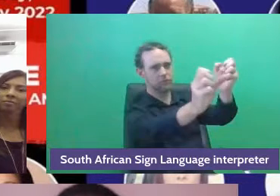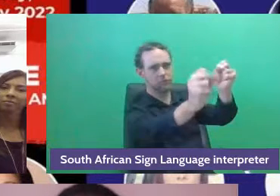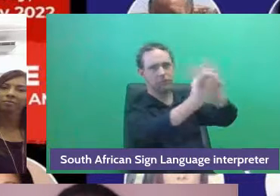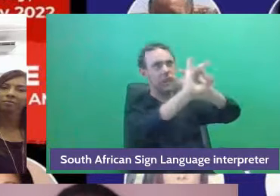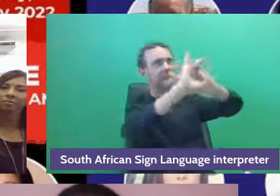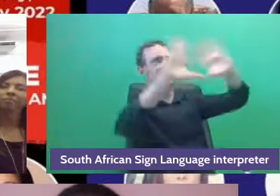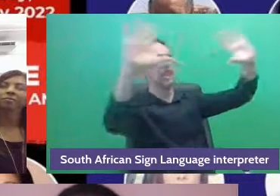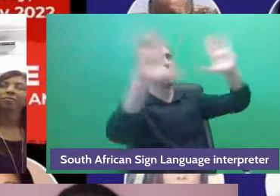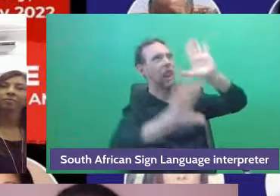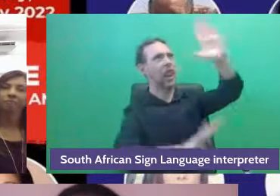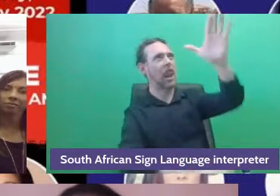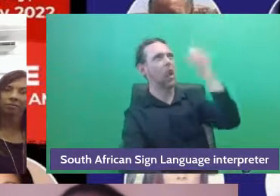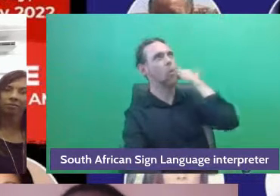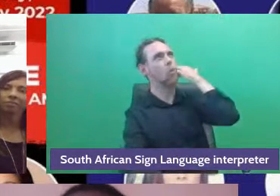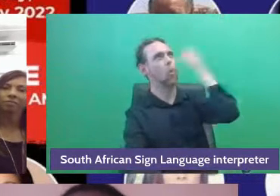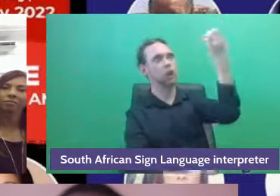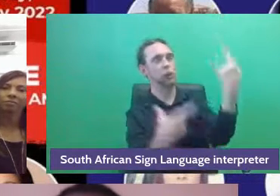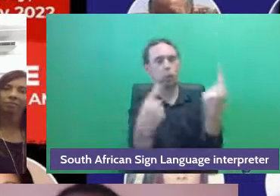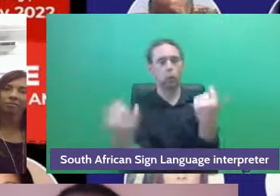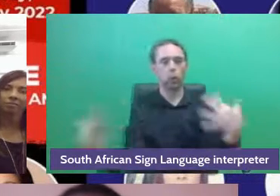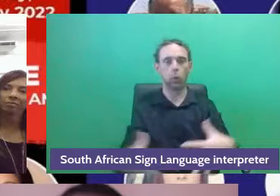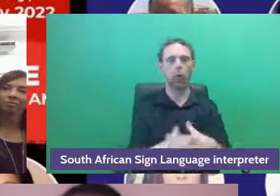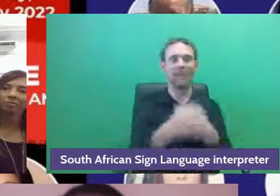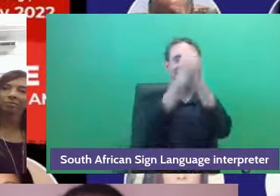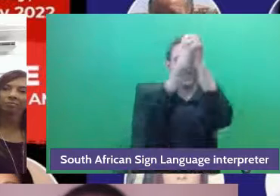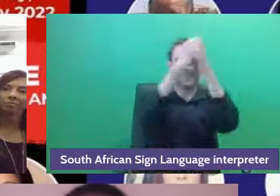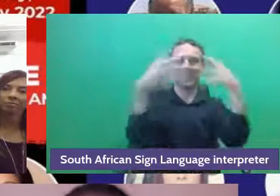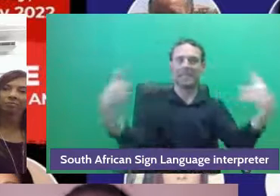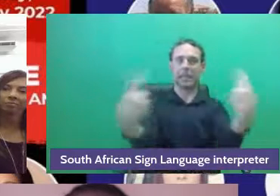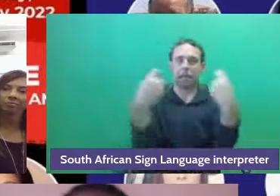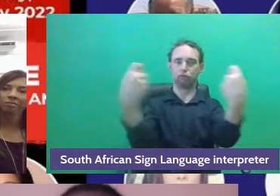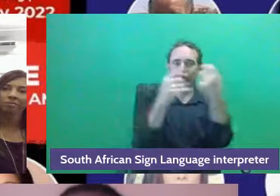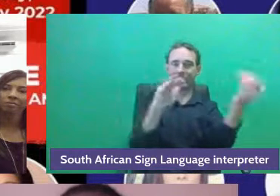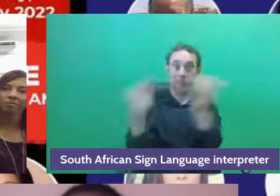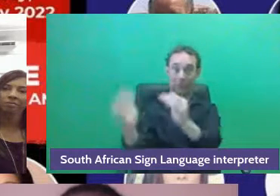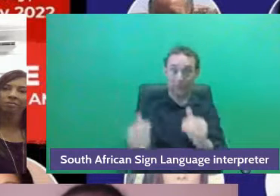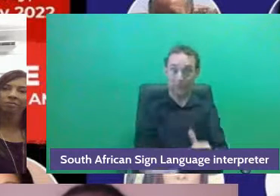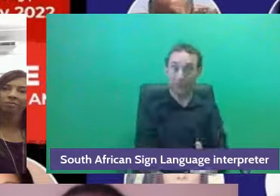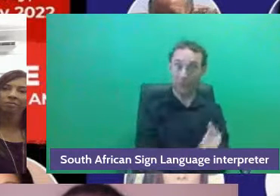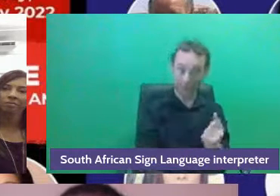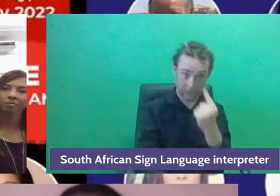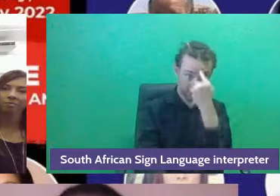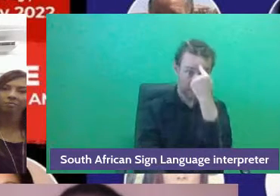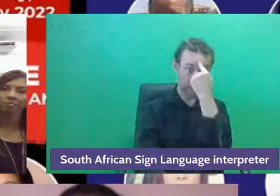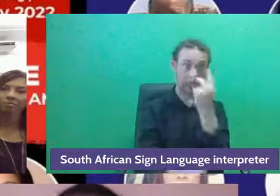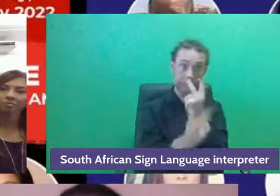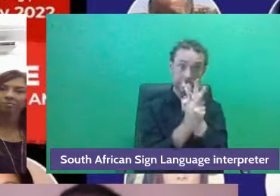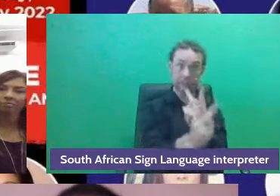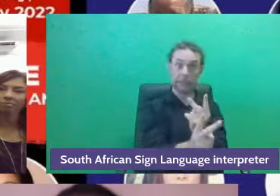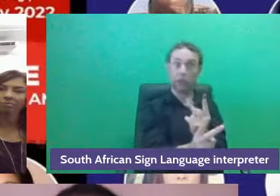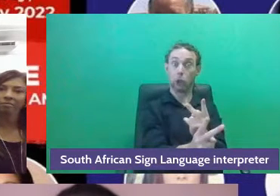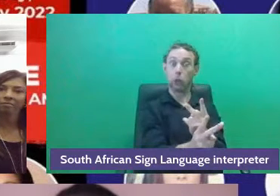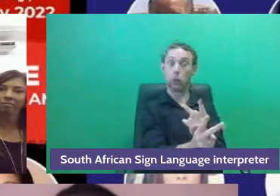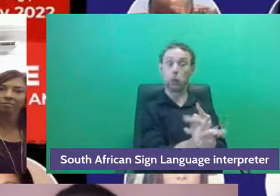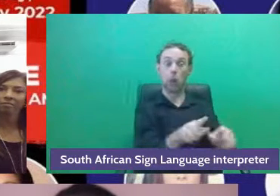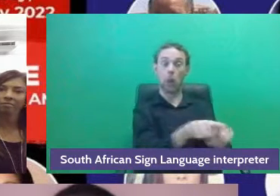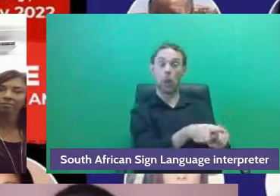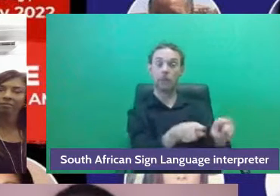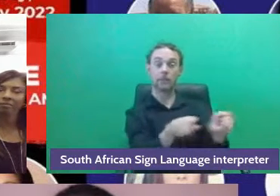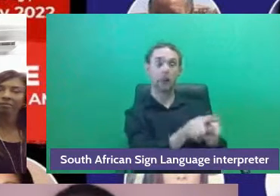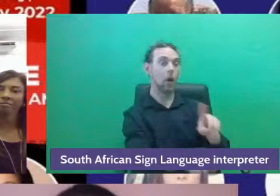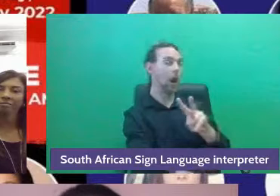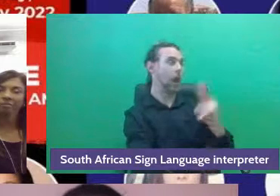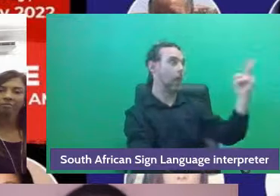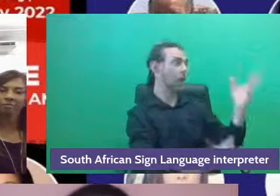what you would like to see, and also the barriers that you are already seeing, and that other community members are